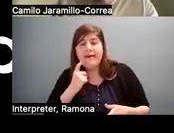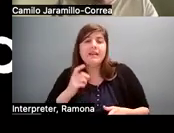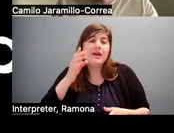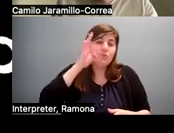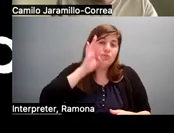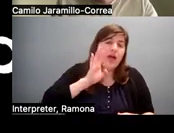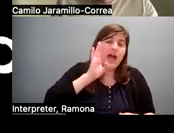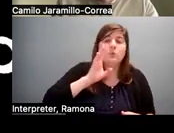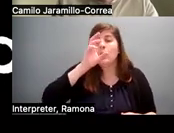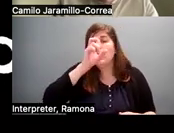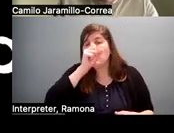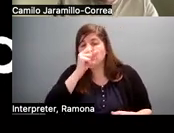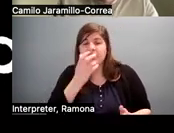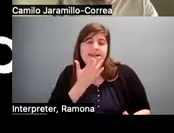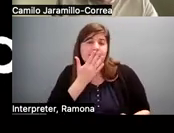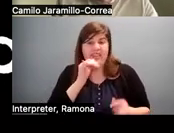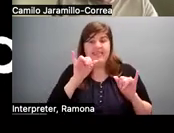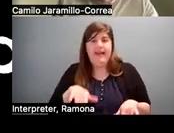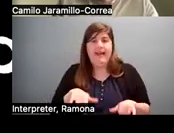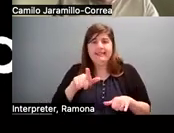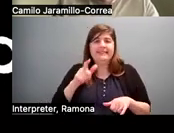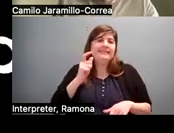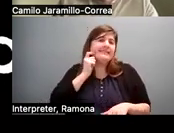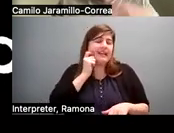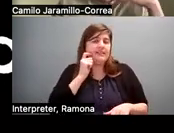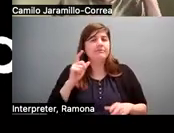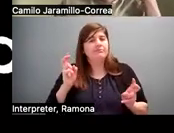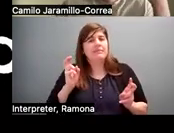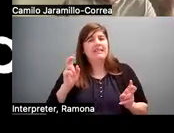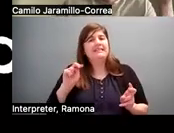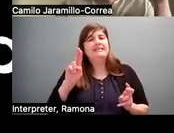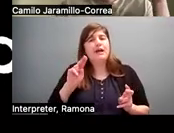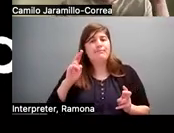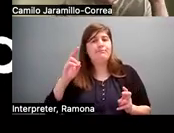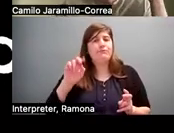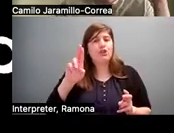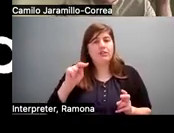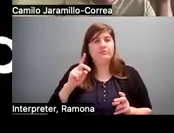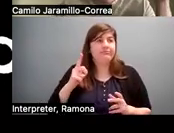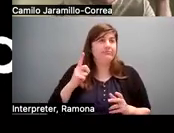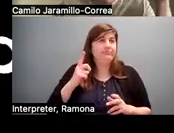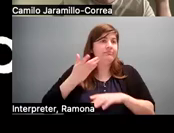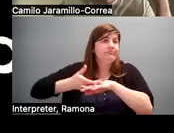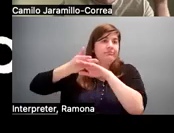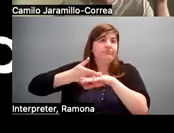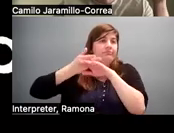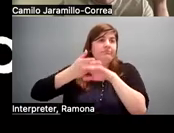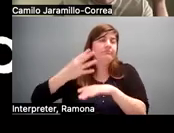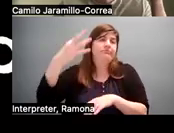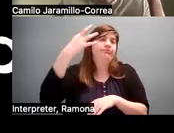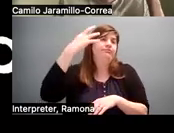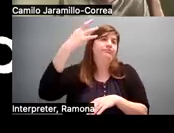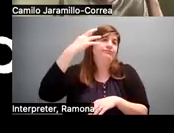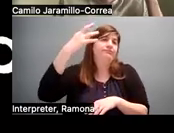brownish, orangish color. That's the skin of the asteroid that's sunburned. So it's been just like sitting there for hundreds of millions of years or billions of